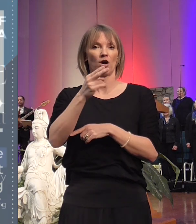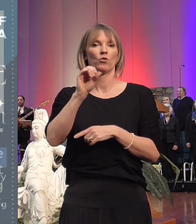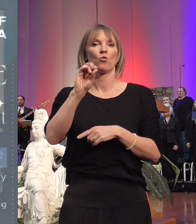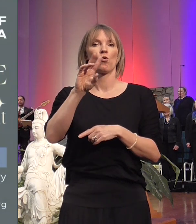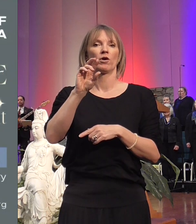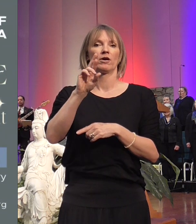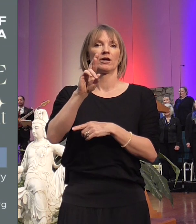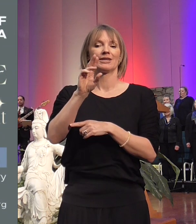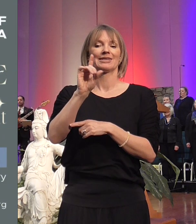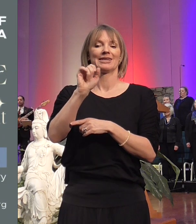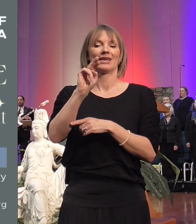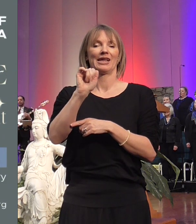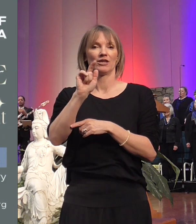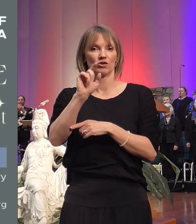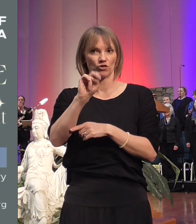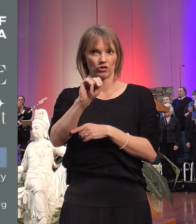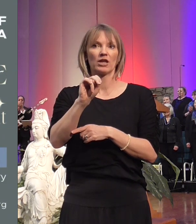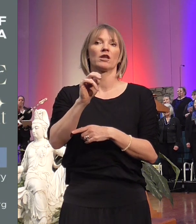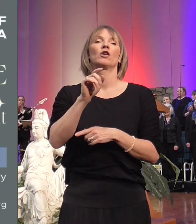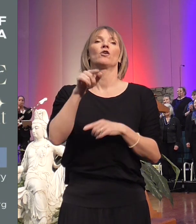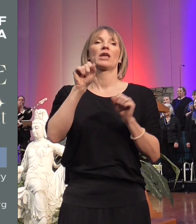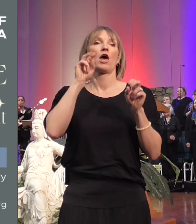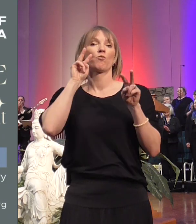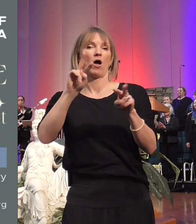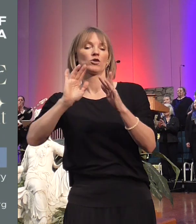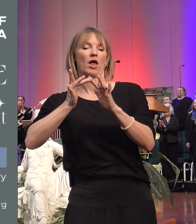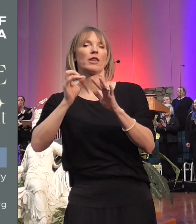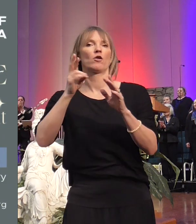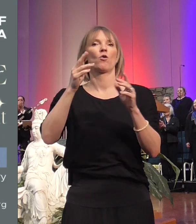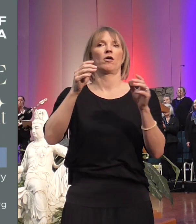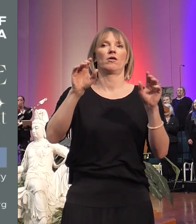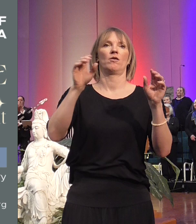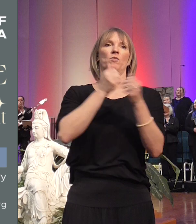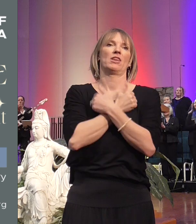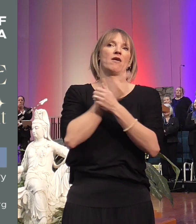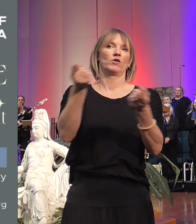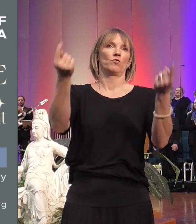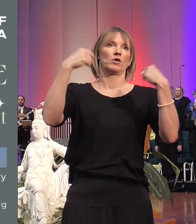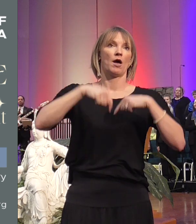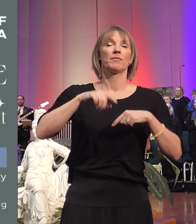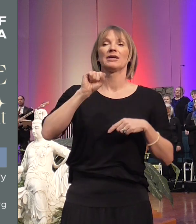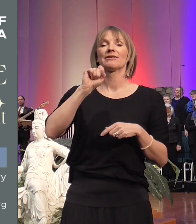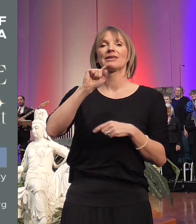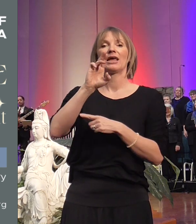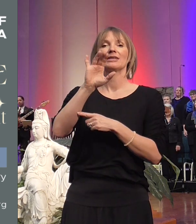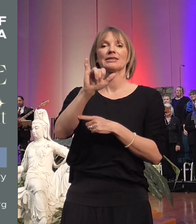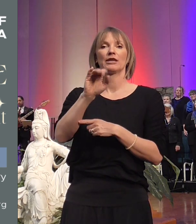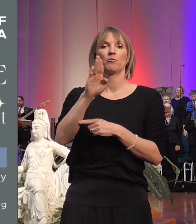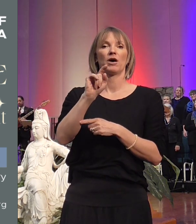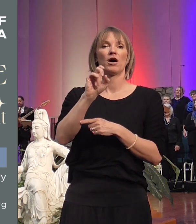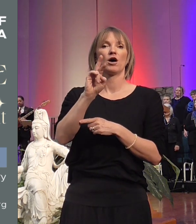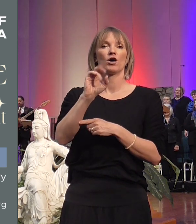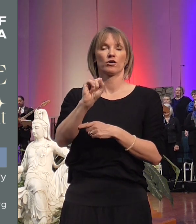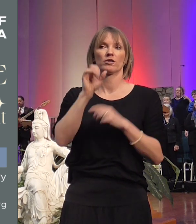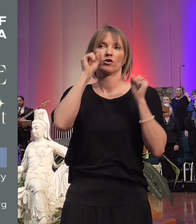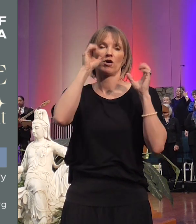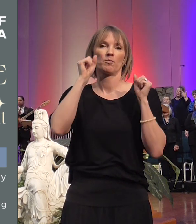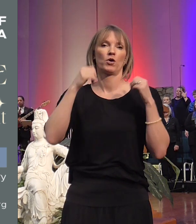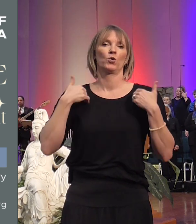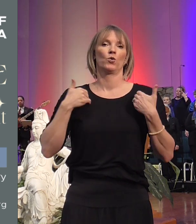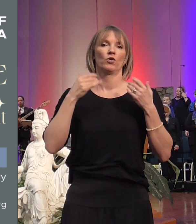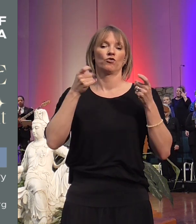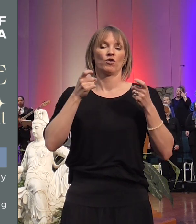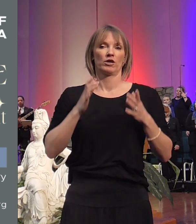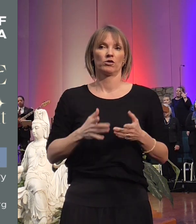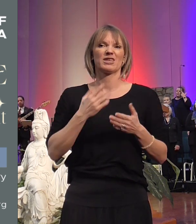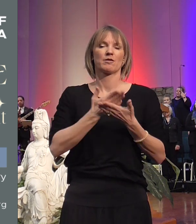You can watch online as well, but we'd love to have you here. And Stacy Butters, our incredible youth director, one of the things that you brought to